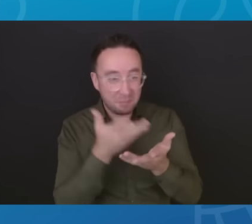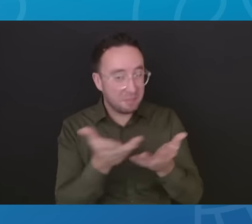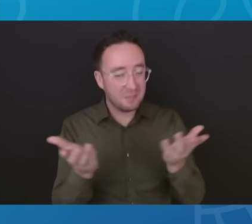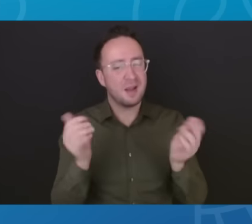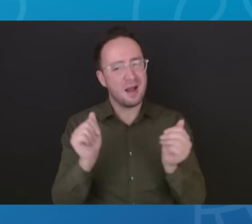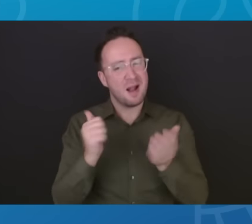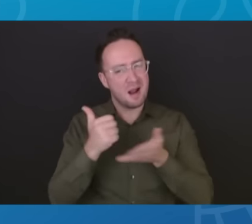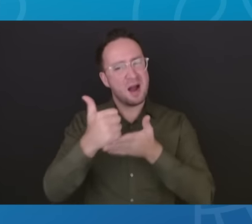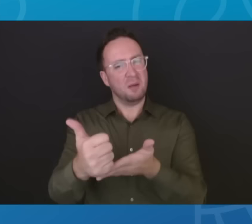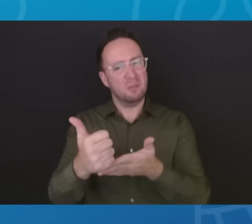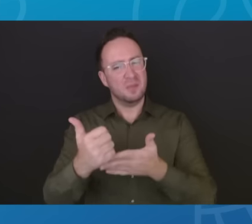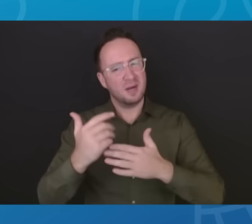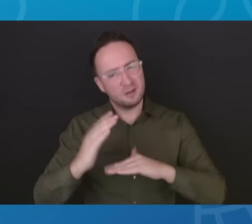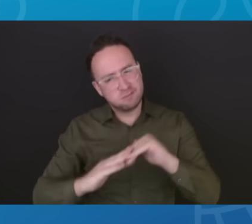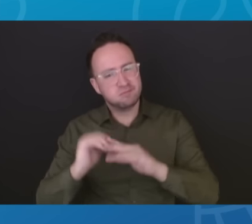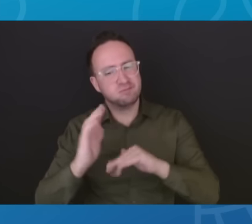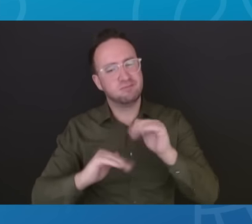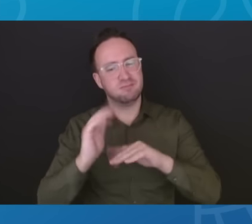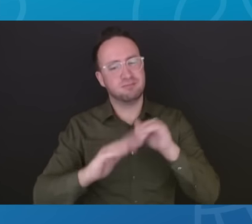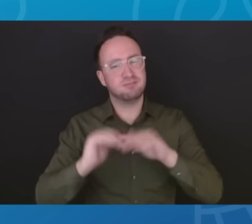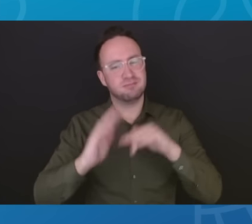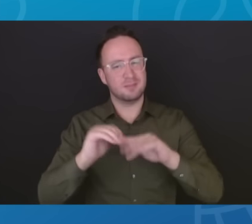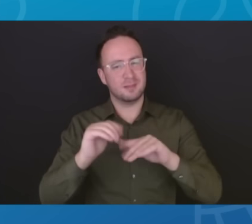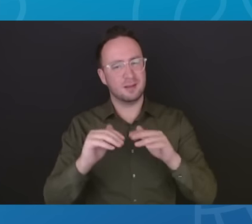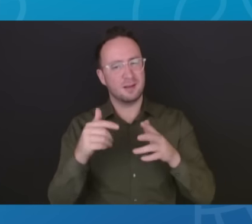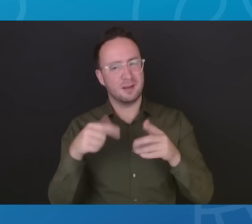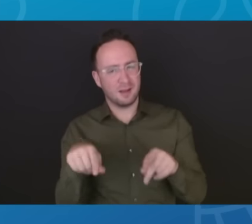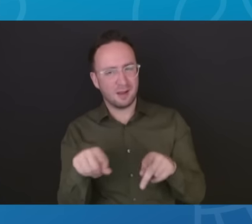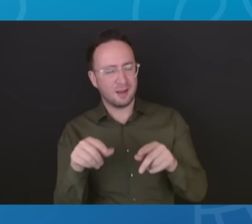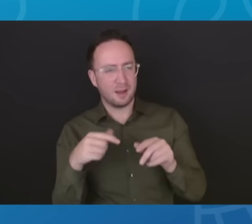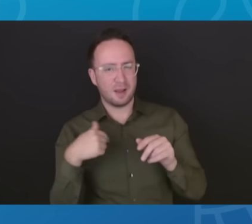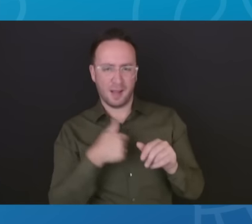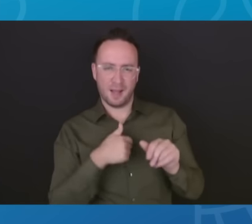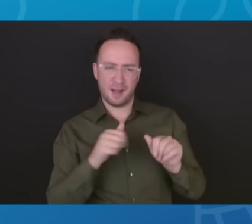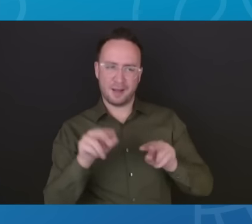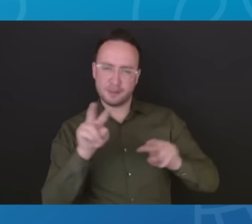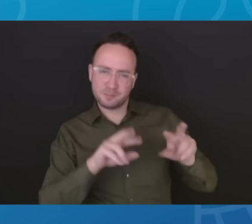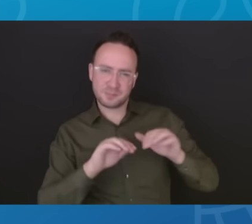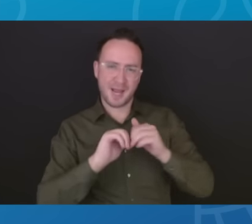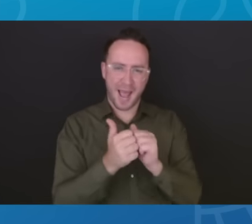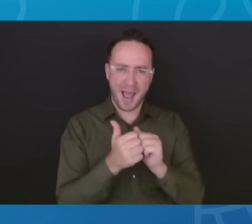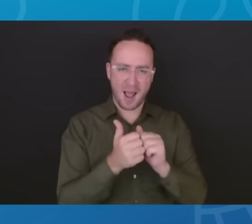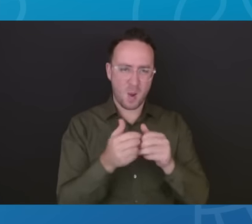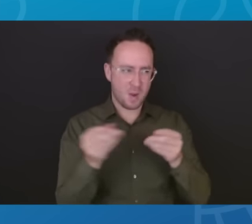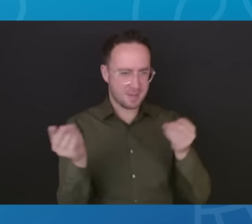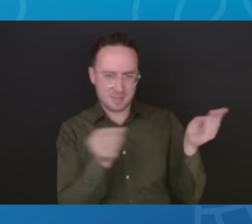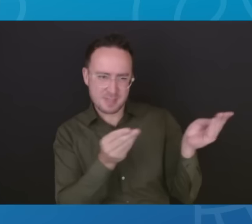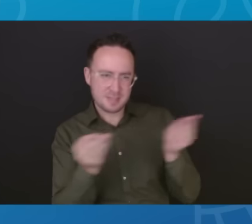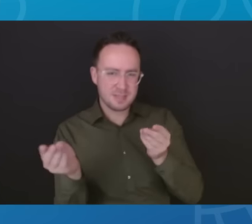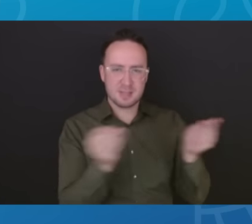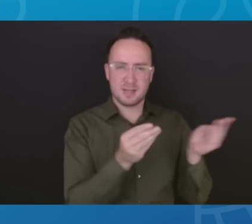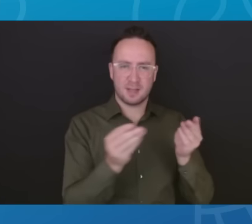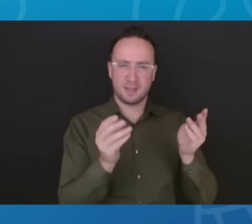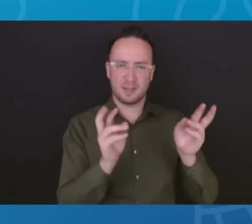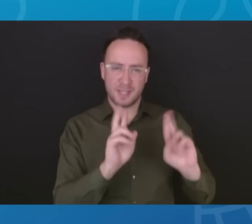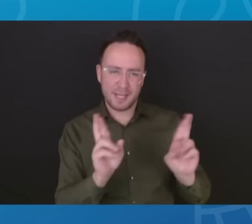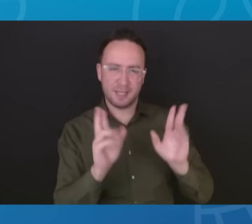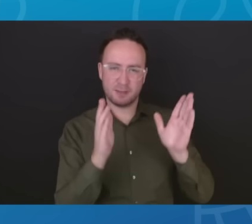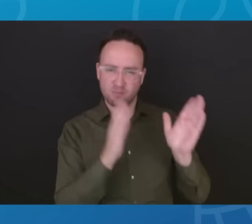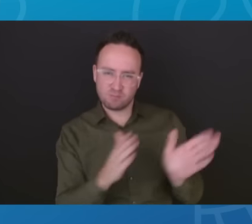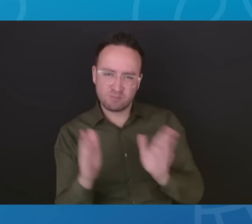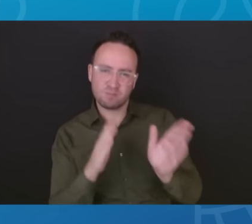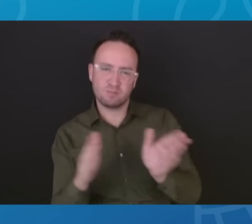the ultimate end of this conflict is reconstruction effort, so people can rebuild their neighborhoods and rebuild their homes, because the devastation has